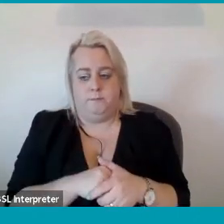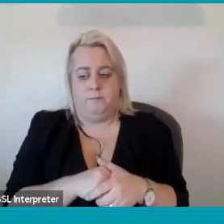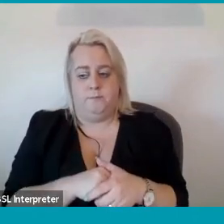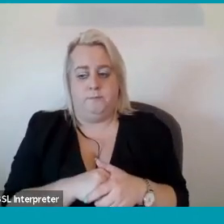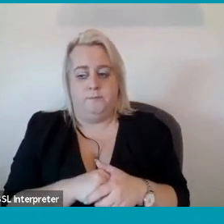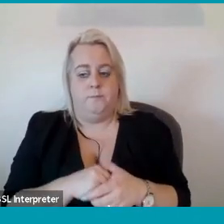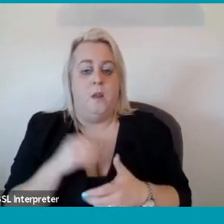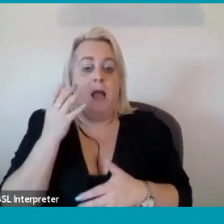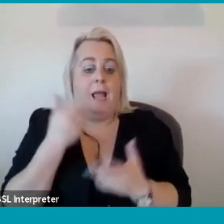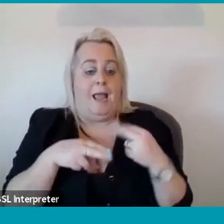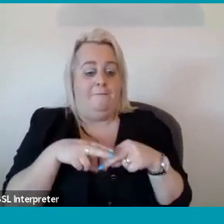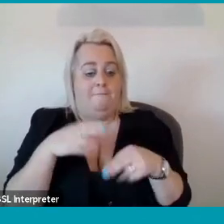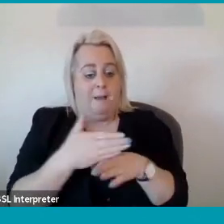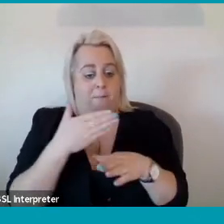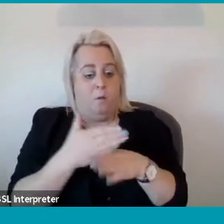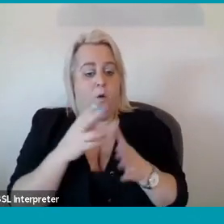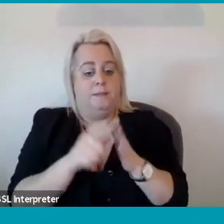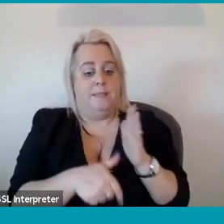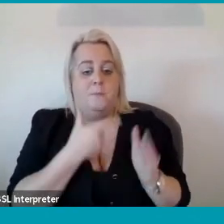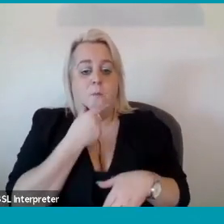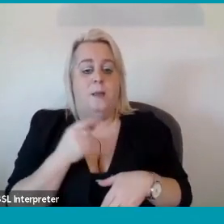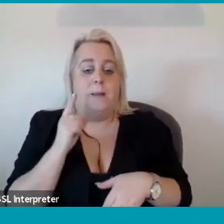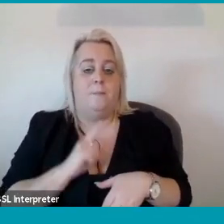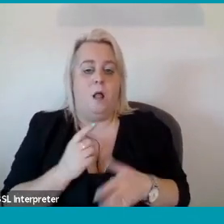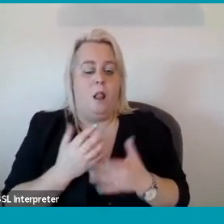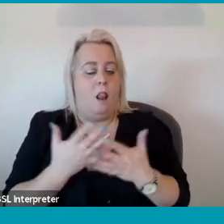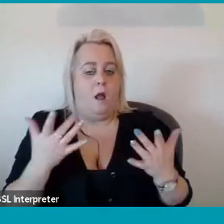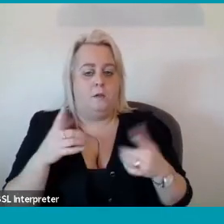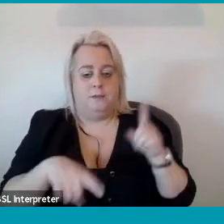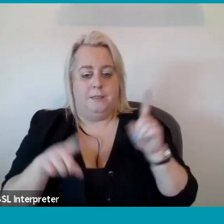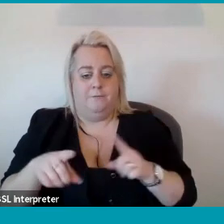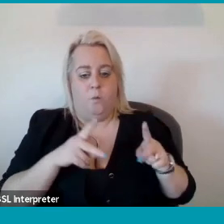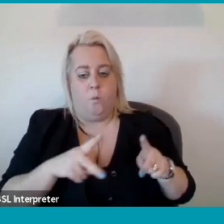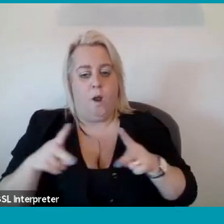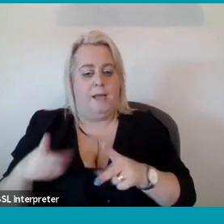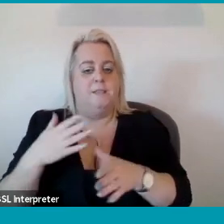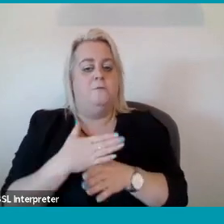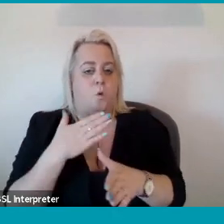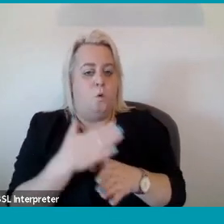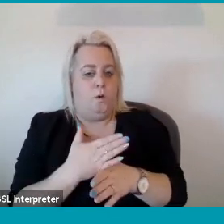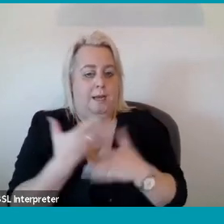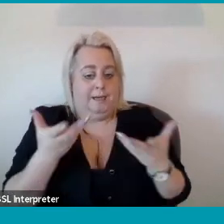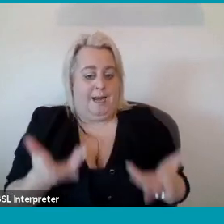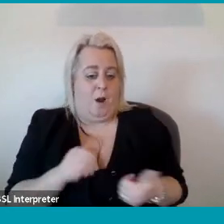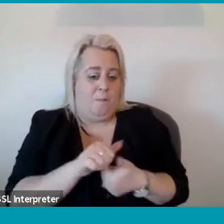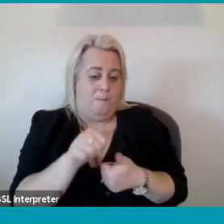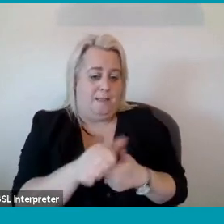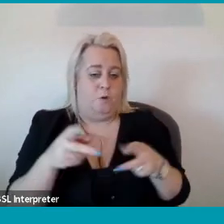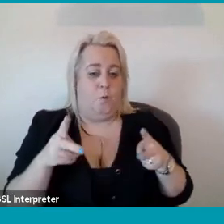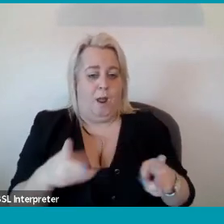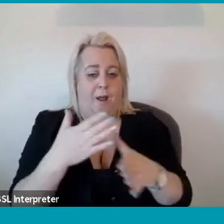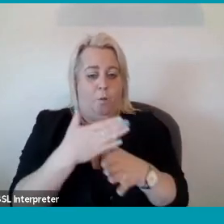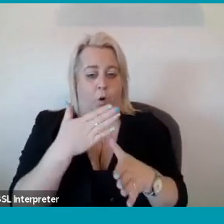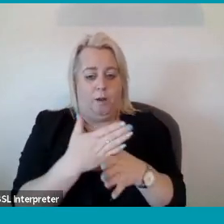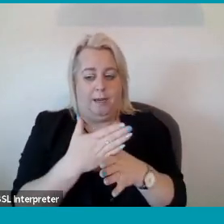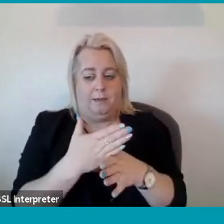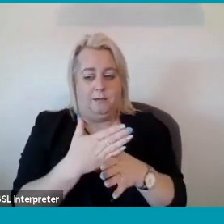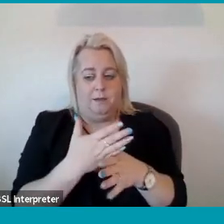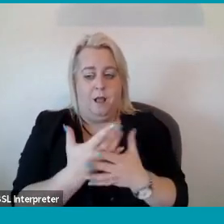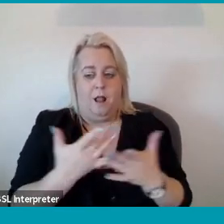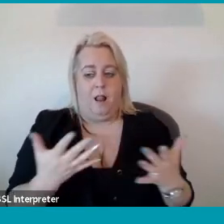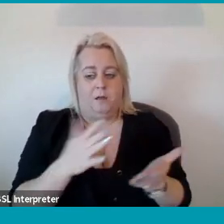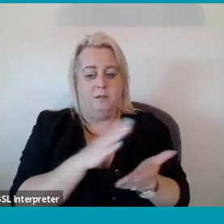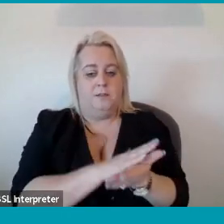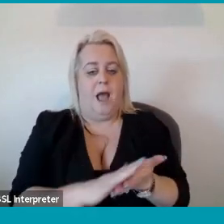that since the pandemic, we've seen that there's a new way of working. There's a better way of working. Most people now want hybrid working. We don't